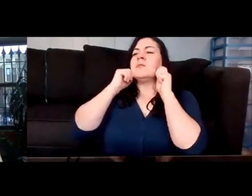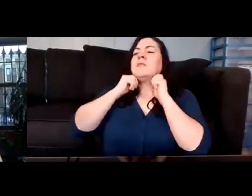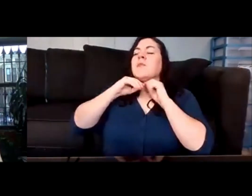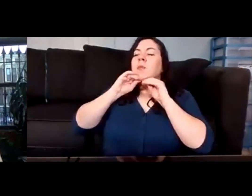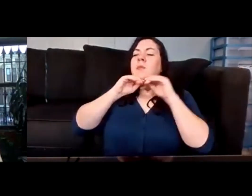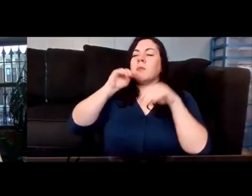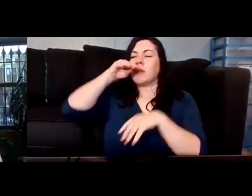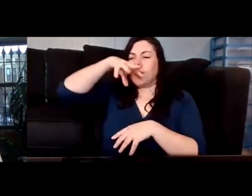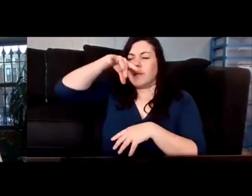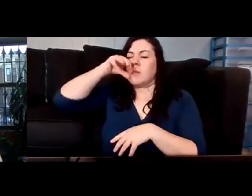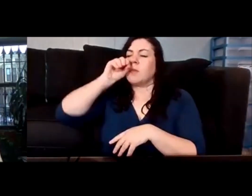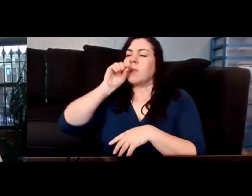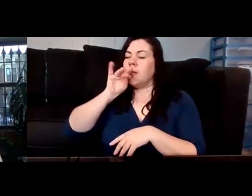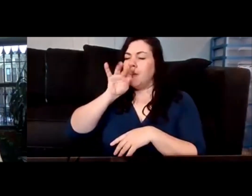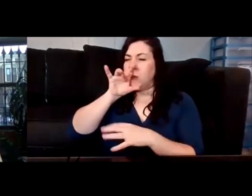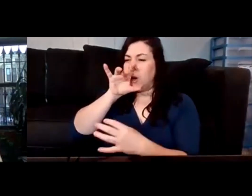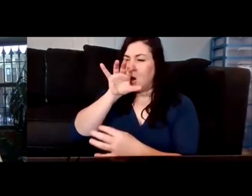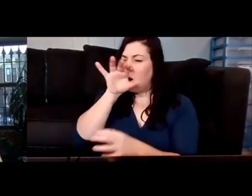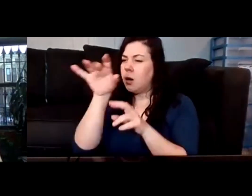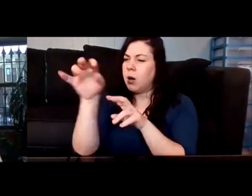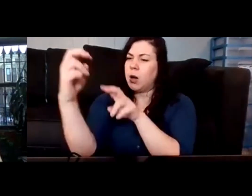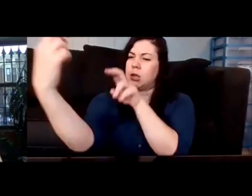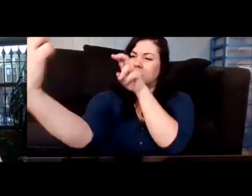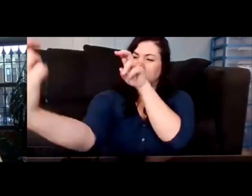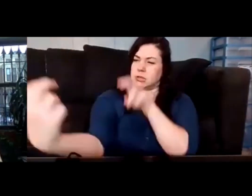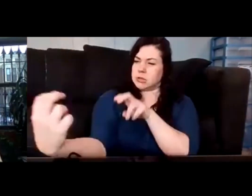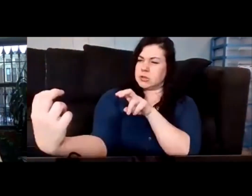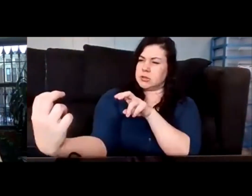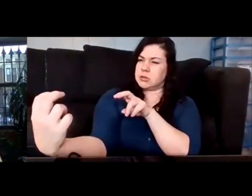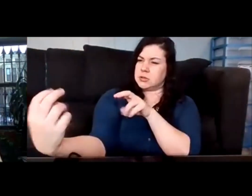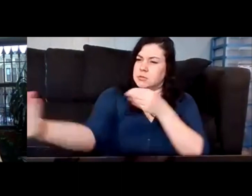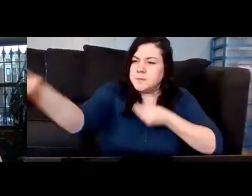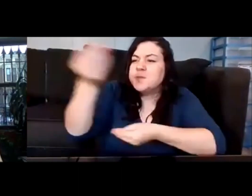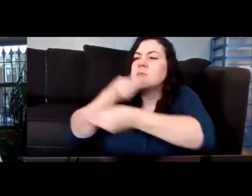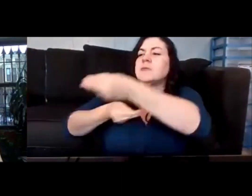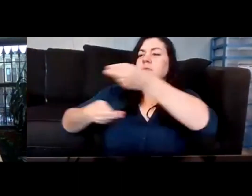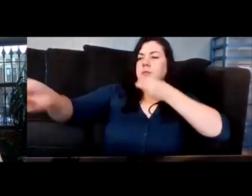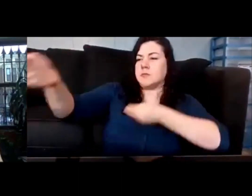from your embodied self to your mirror self on each exhale.